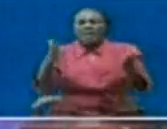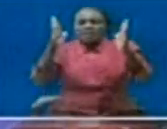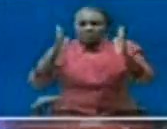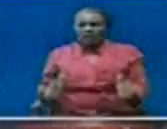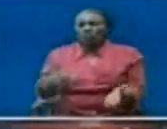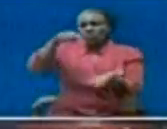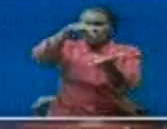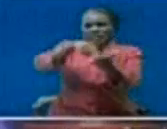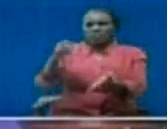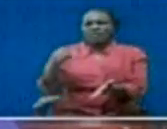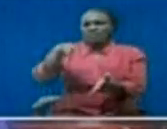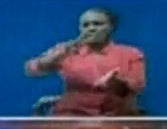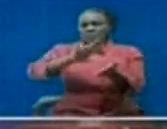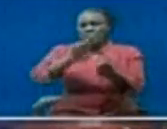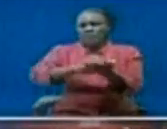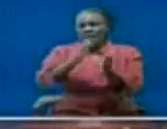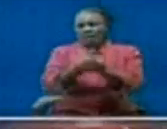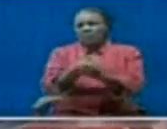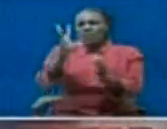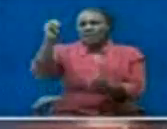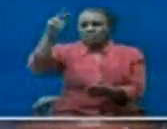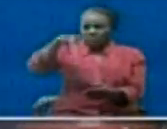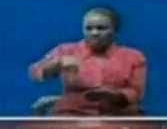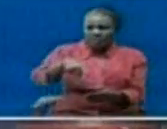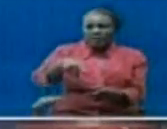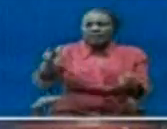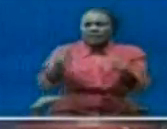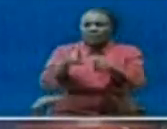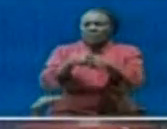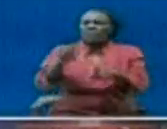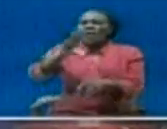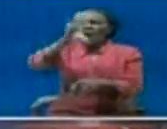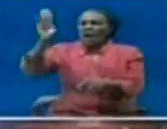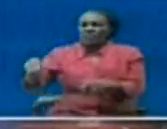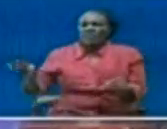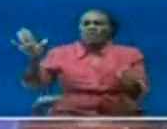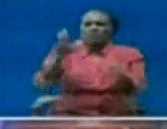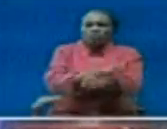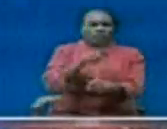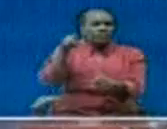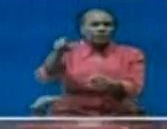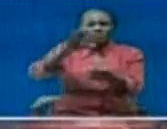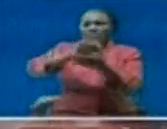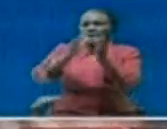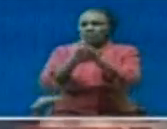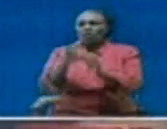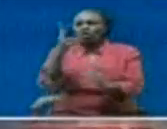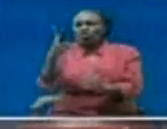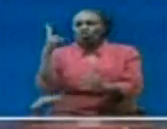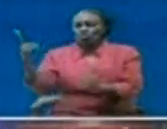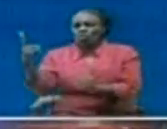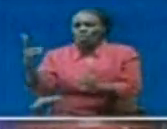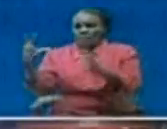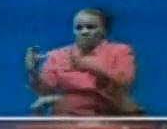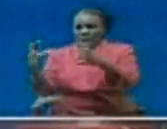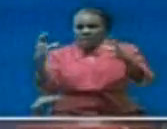run for president and then become a national MP. But when you look at across African elections, you find that it is becoming mainly two parties. And